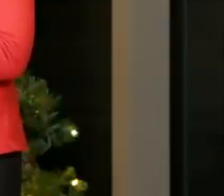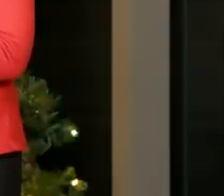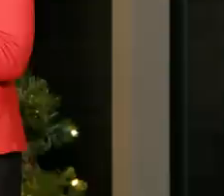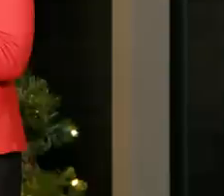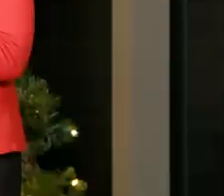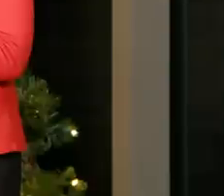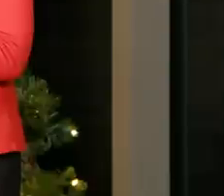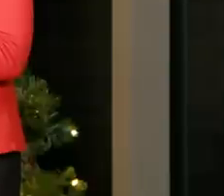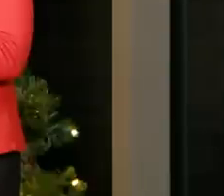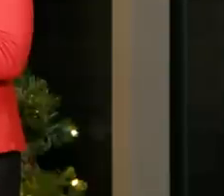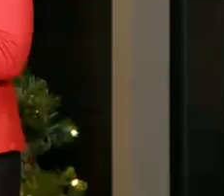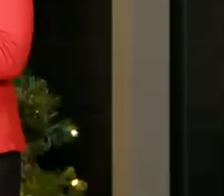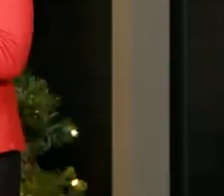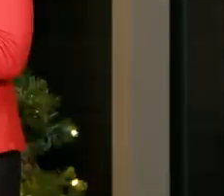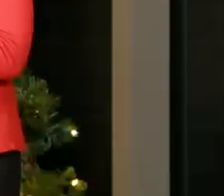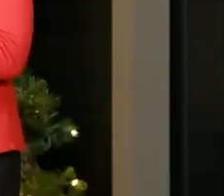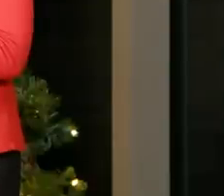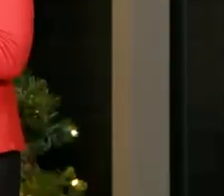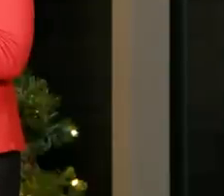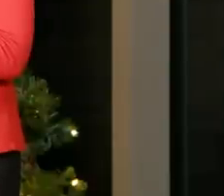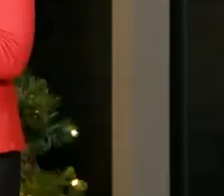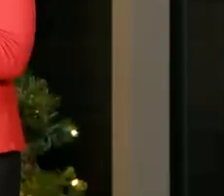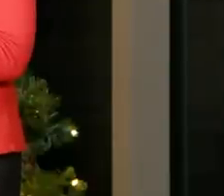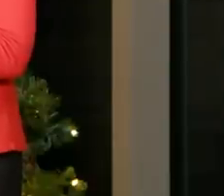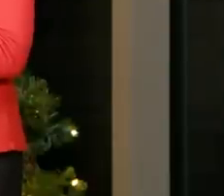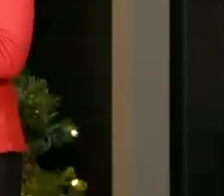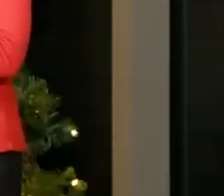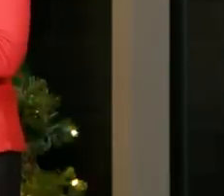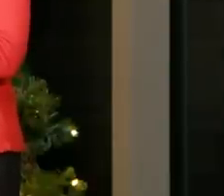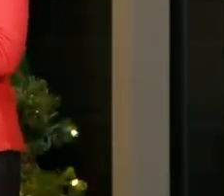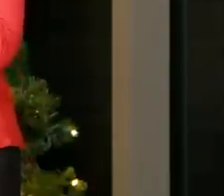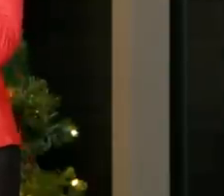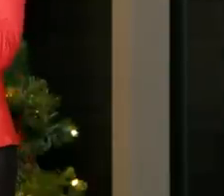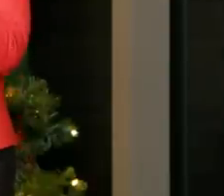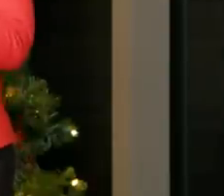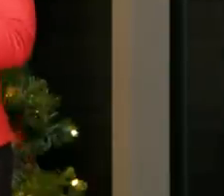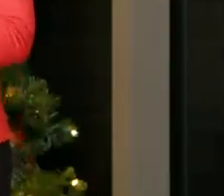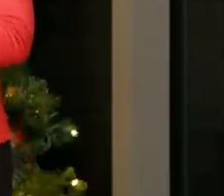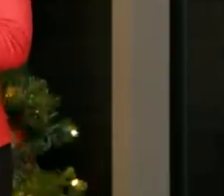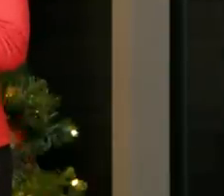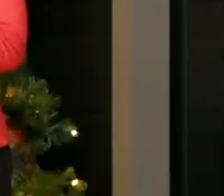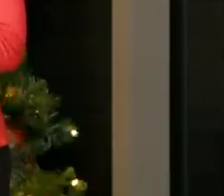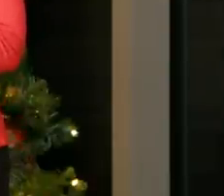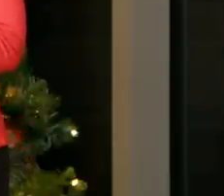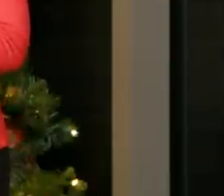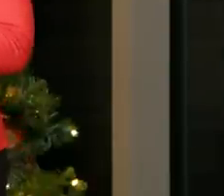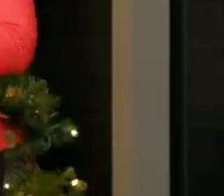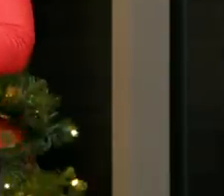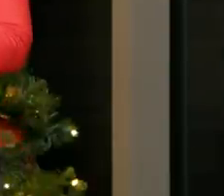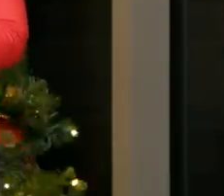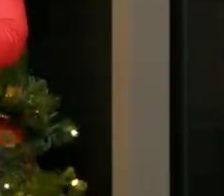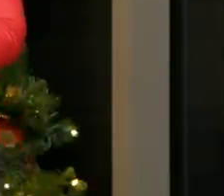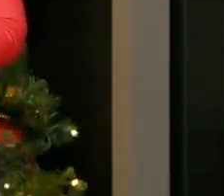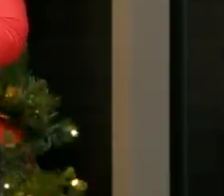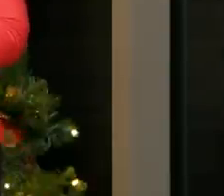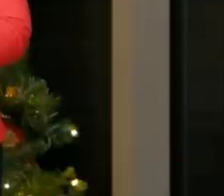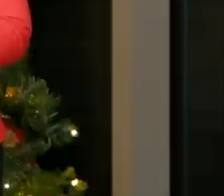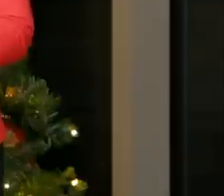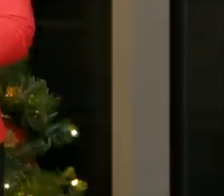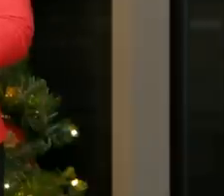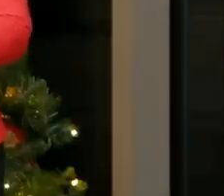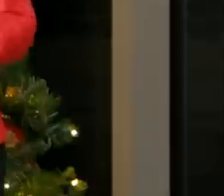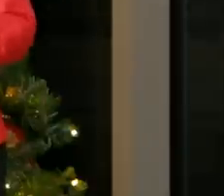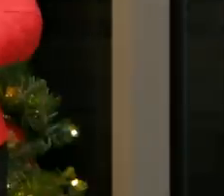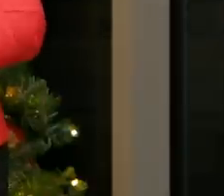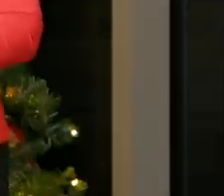use like two words from the passage and be like, that's it. Can he even do that? I think he can, and he does. Oh, yeah, he does. Church family, I'm Andre